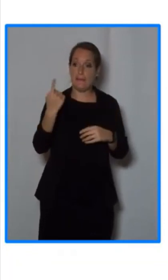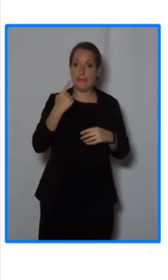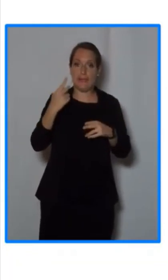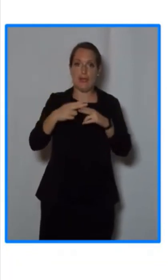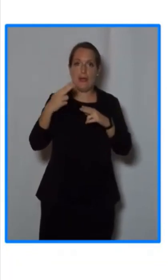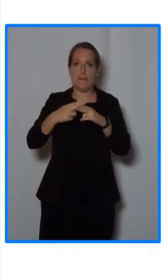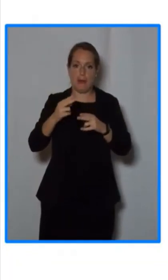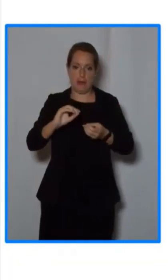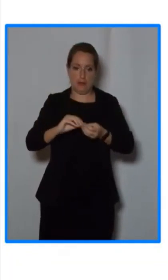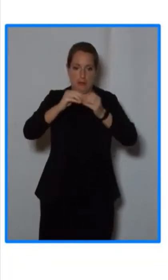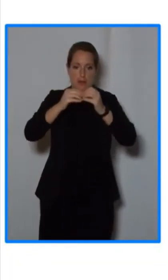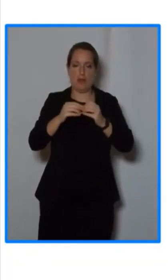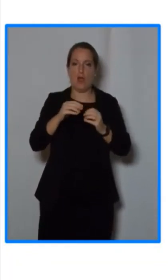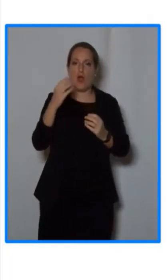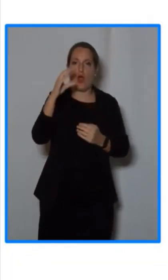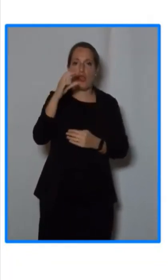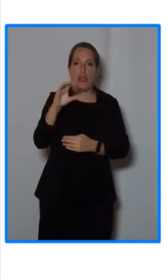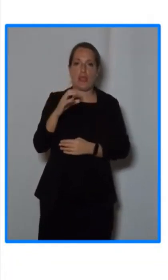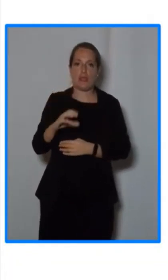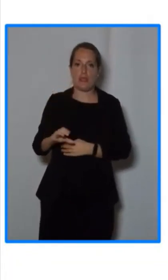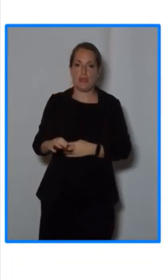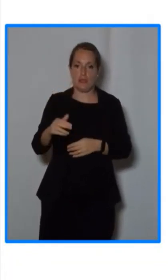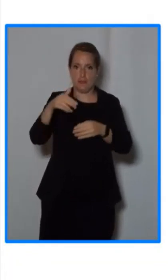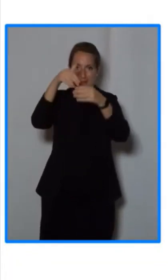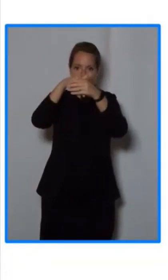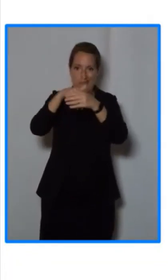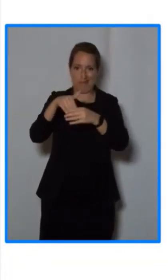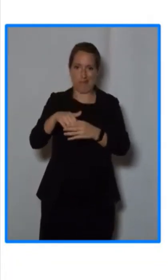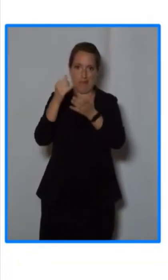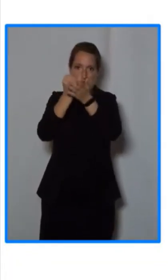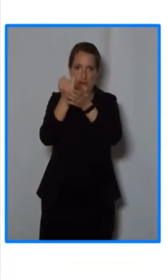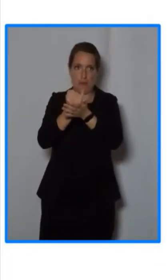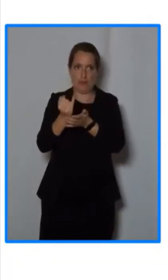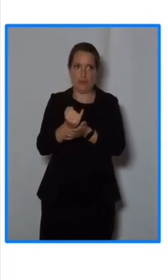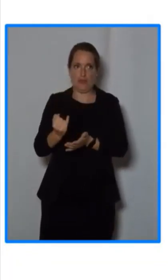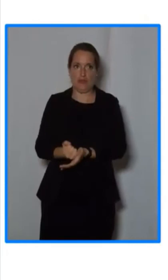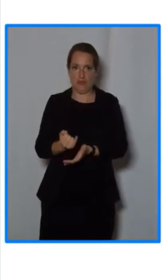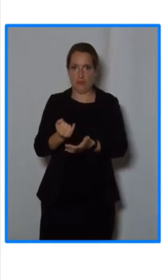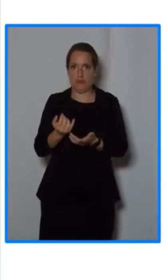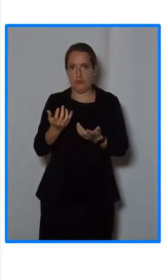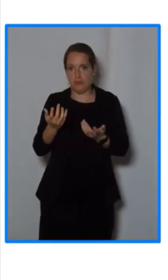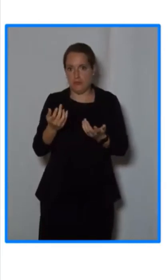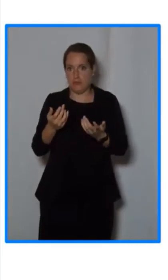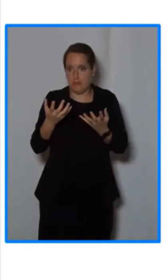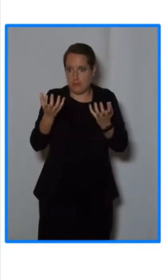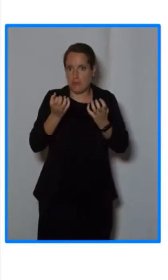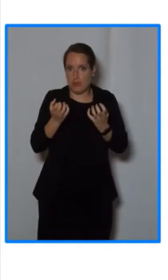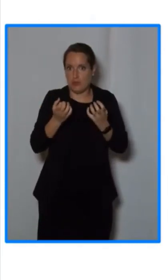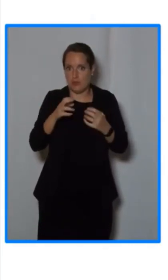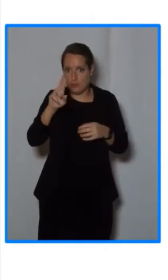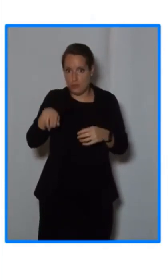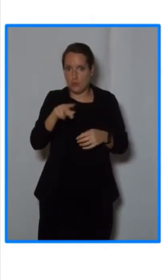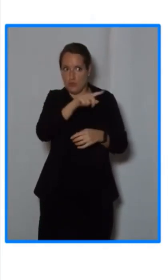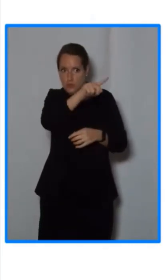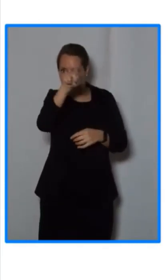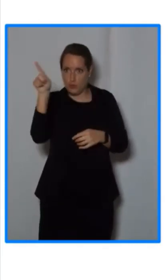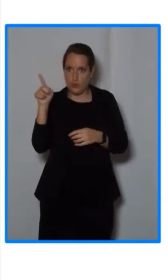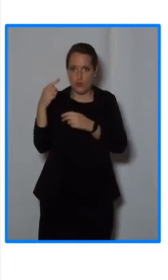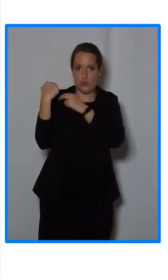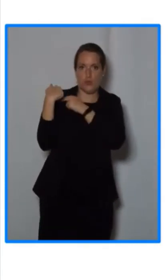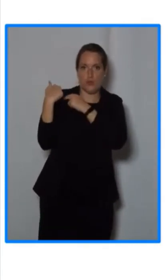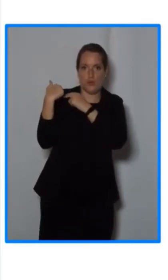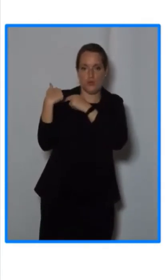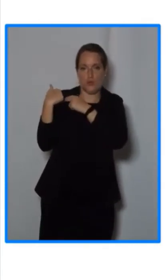have a really broad variety of content creators. Imagine a university, for instance. They have faculties that have